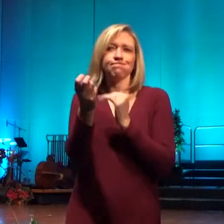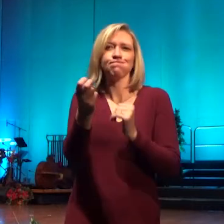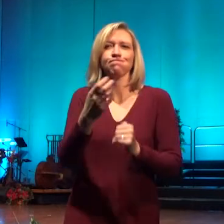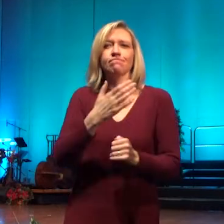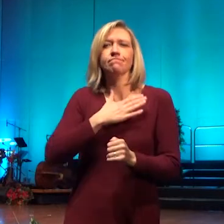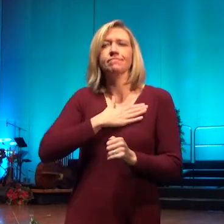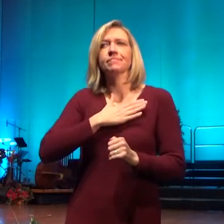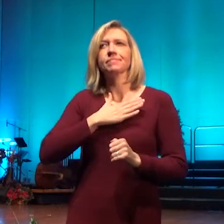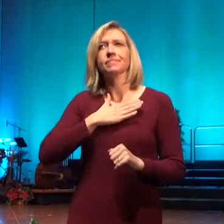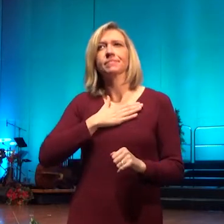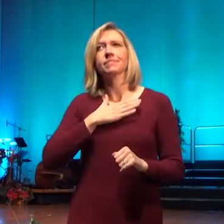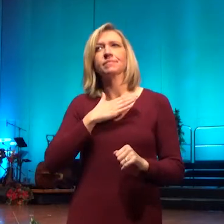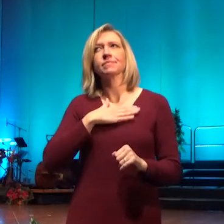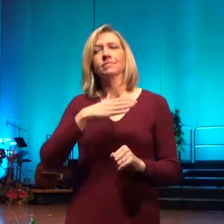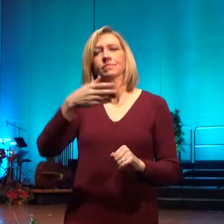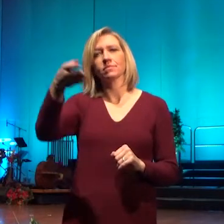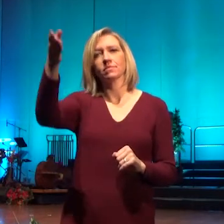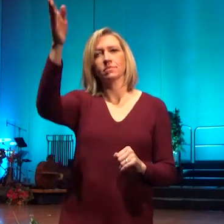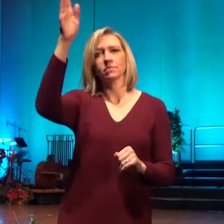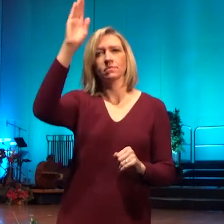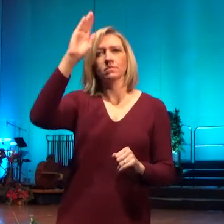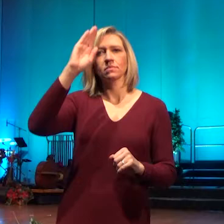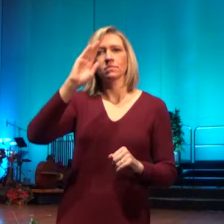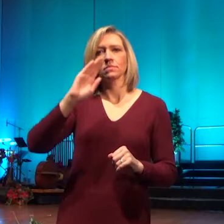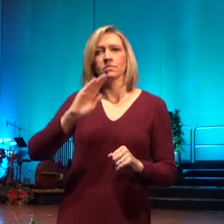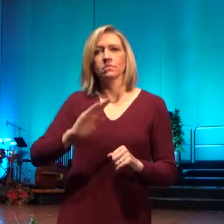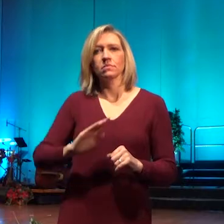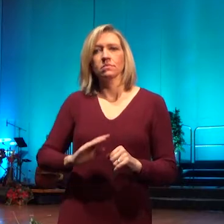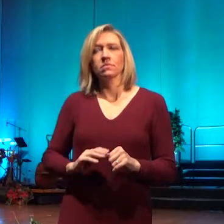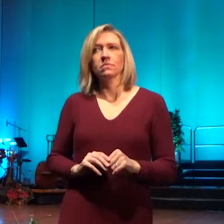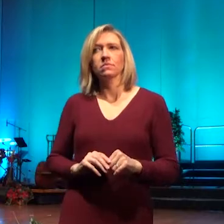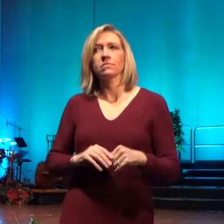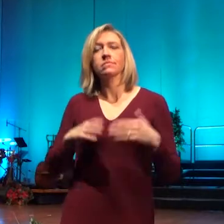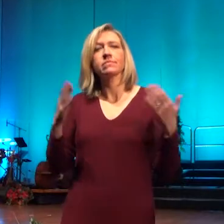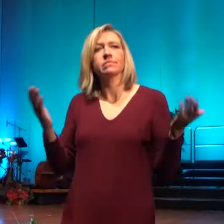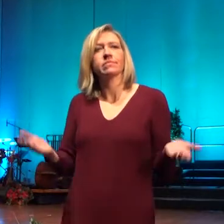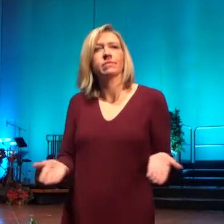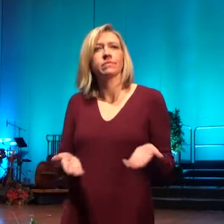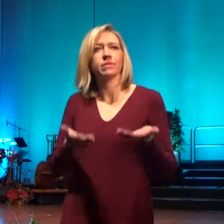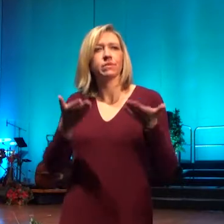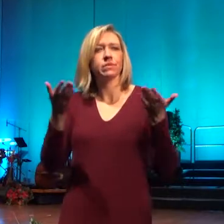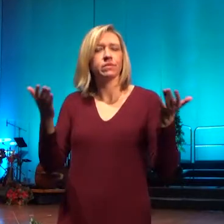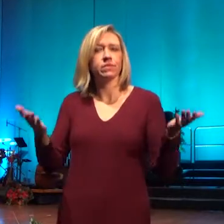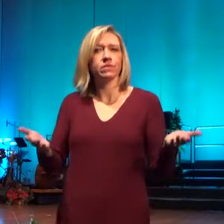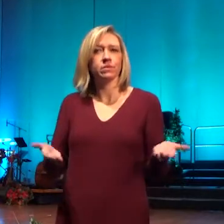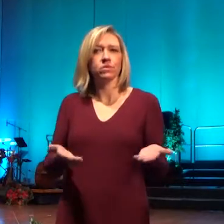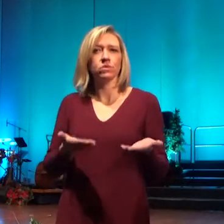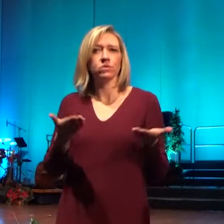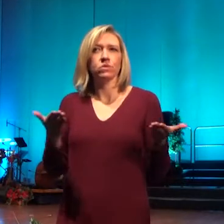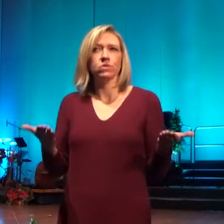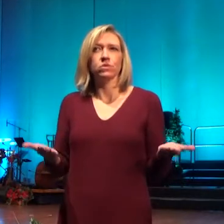deeper into my God. Right